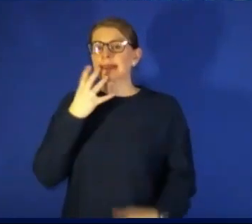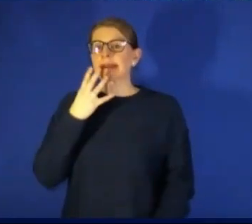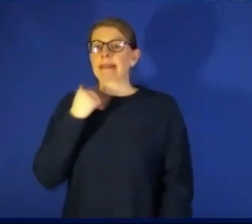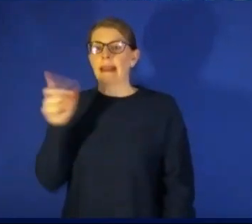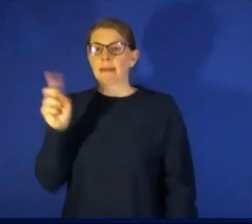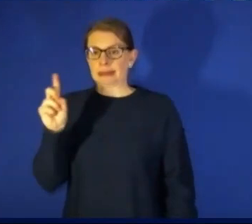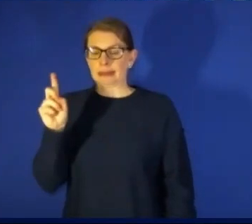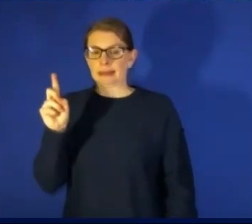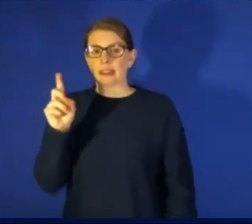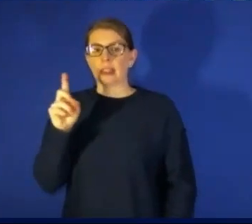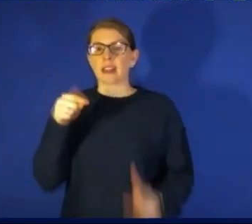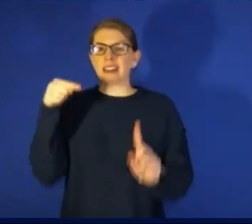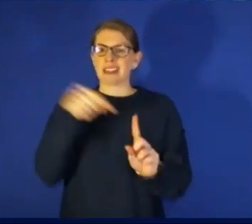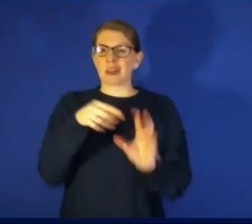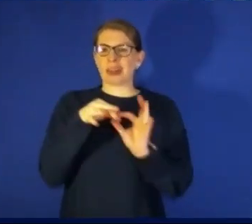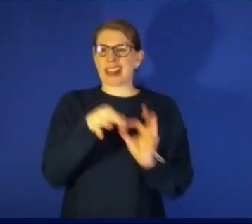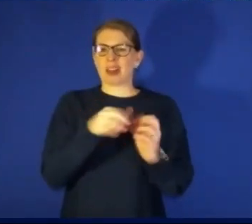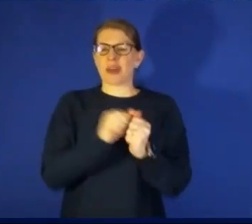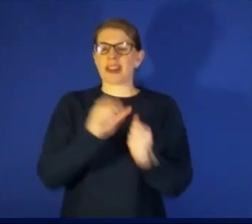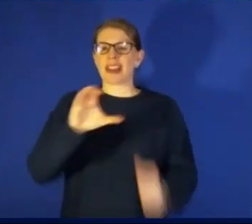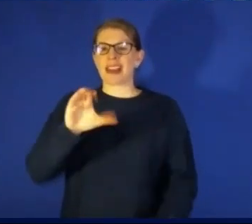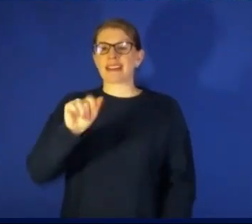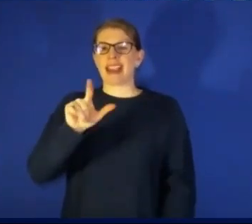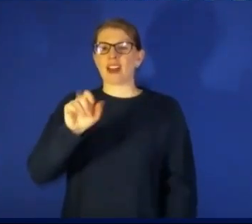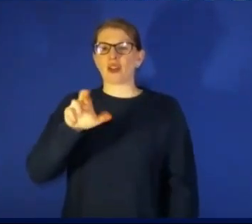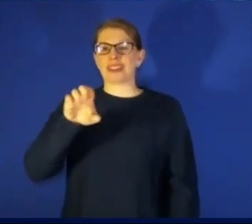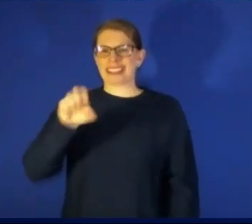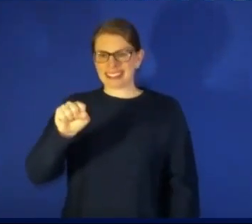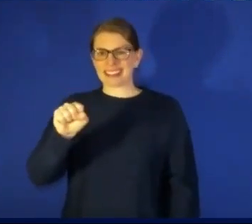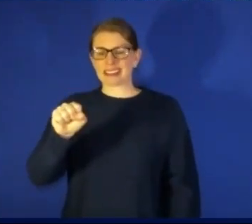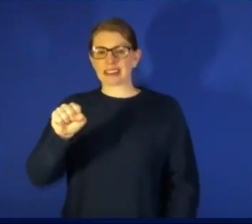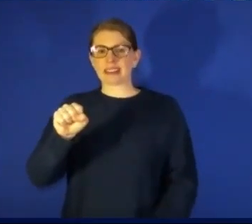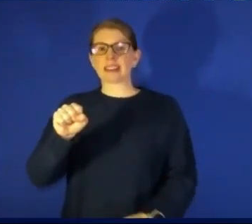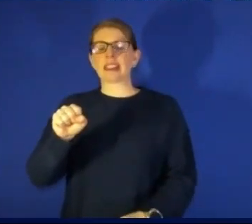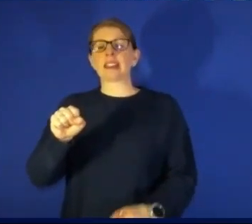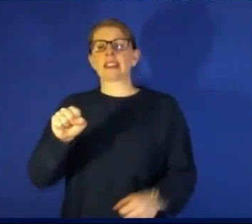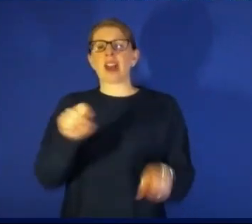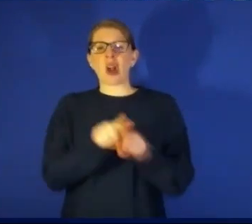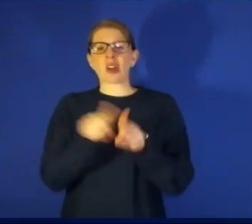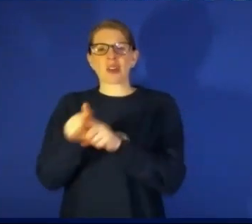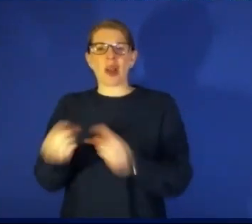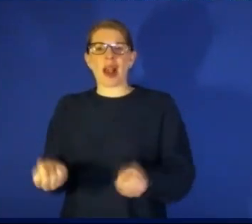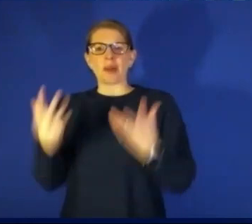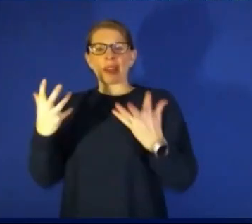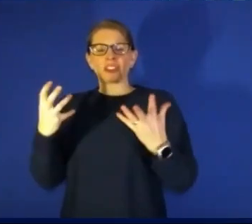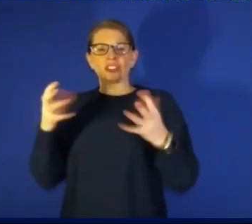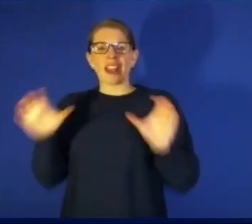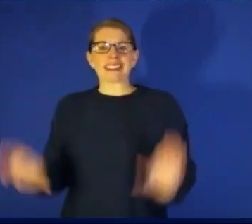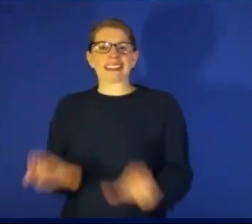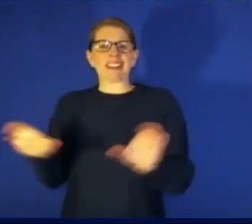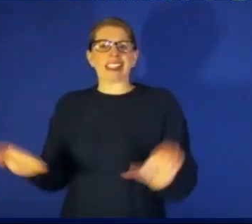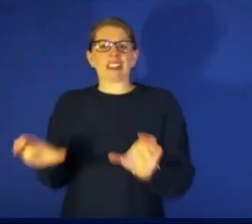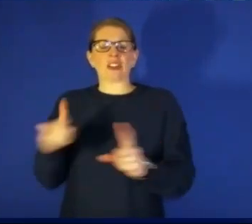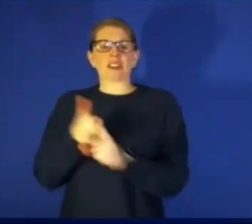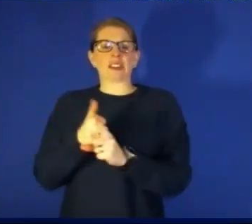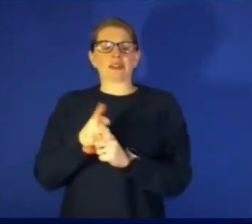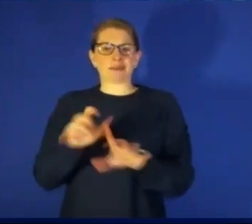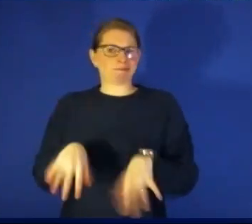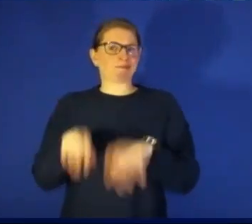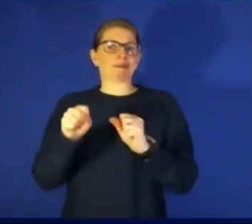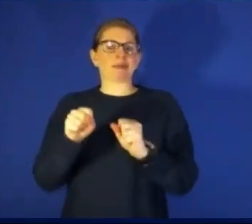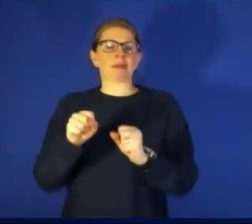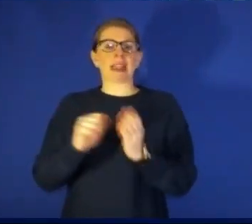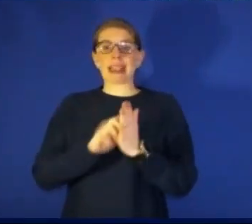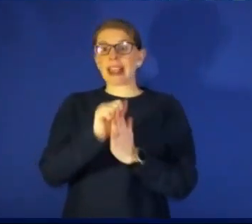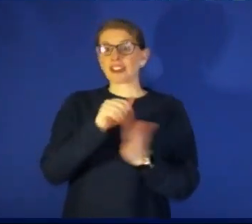to the calories versus how much activity you have. But I love the Mediterranean diet, and the cancer doctors like it, and